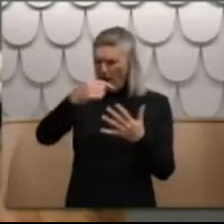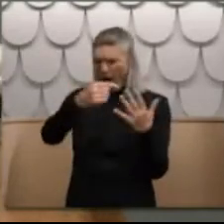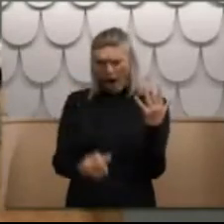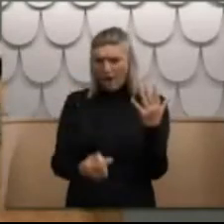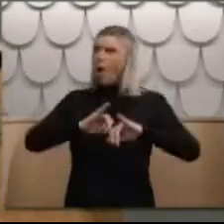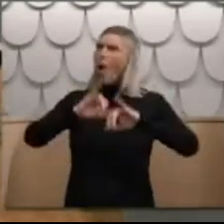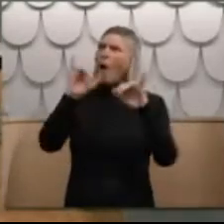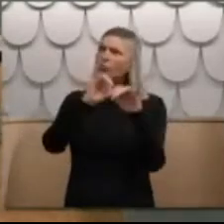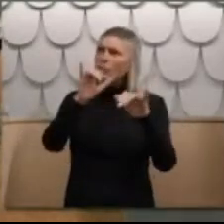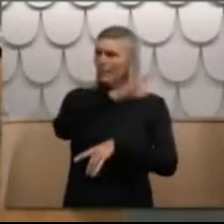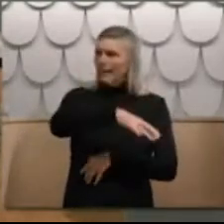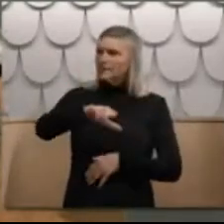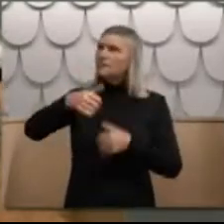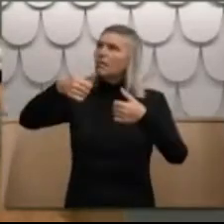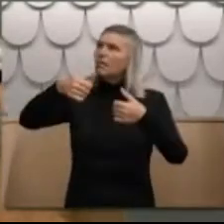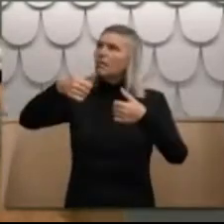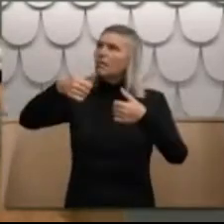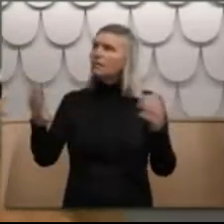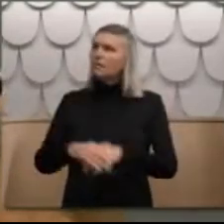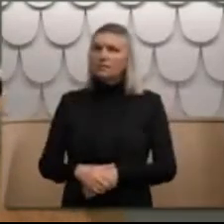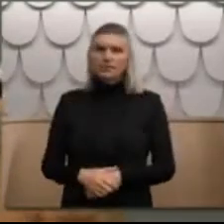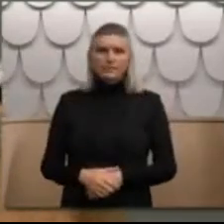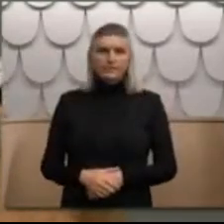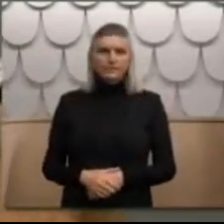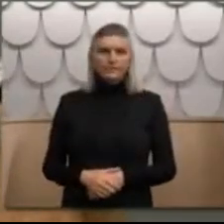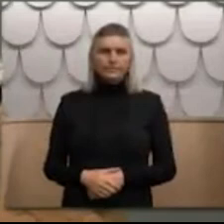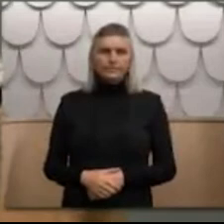horrible tūkinotanga? How my life went.